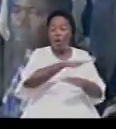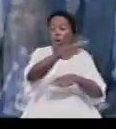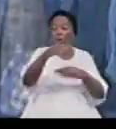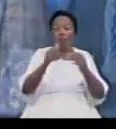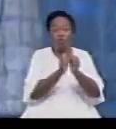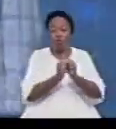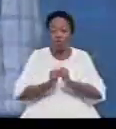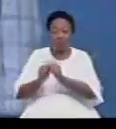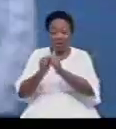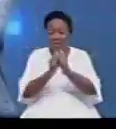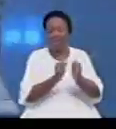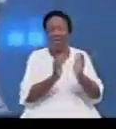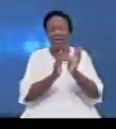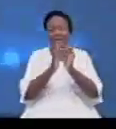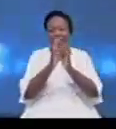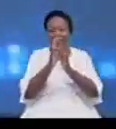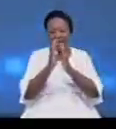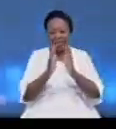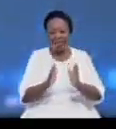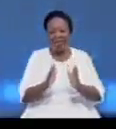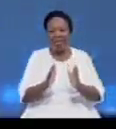altogether Christian with